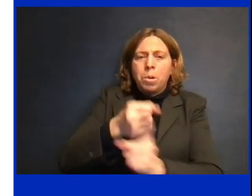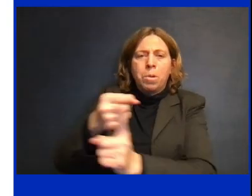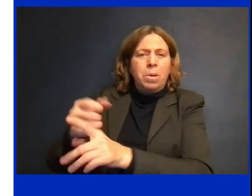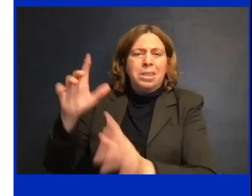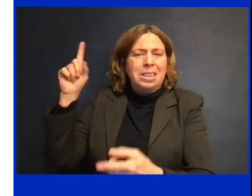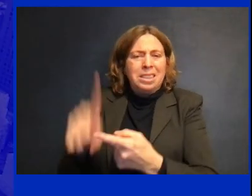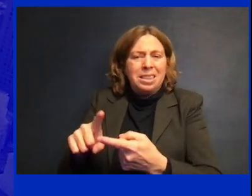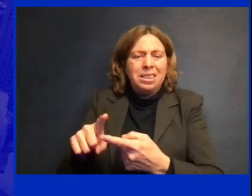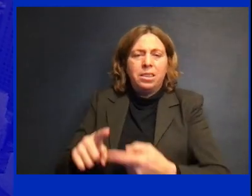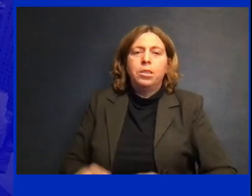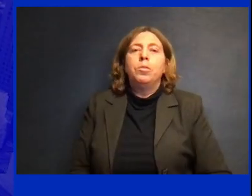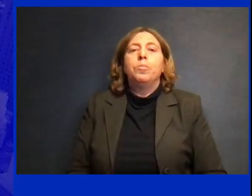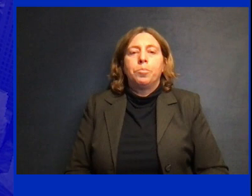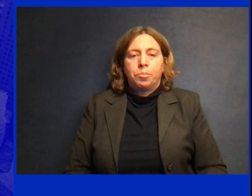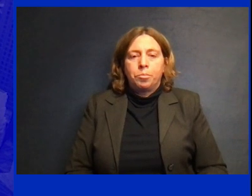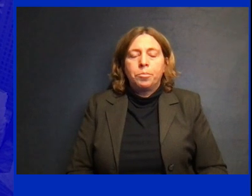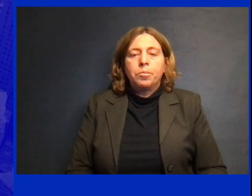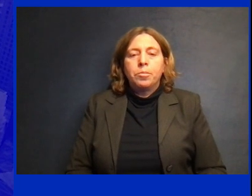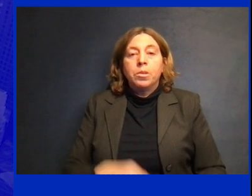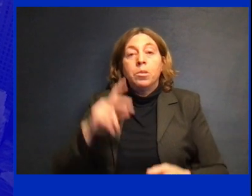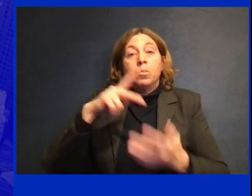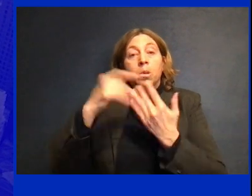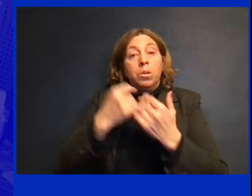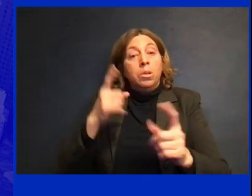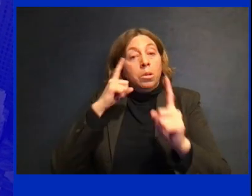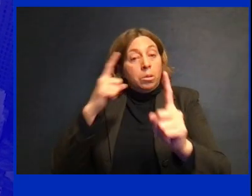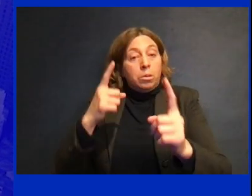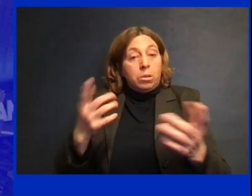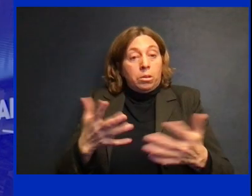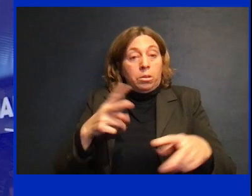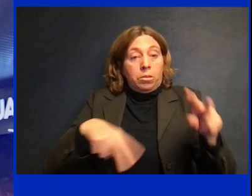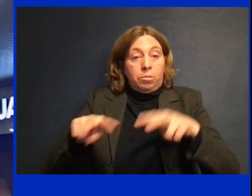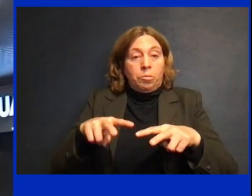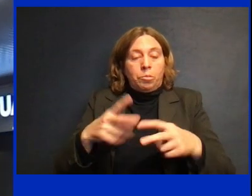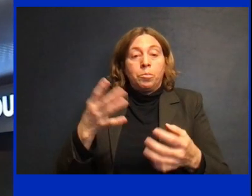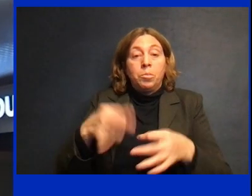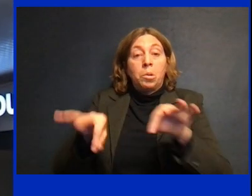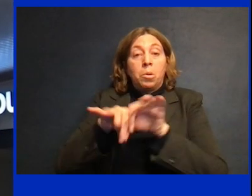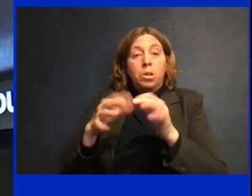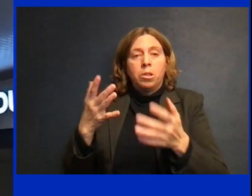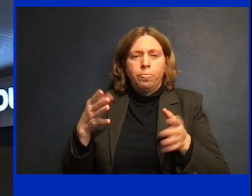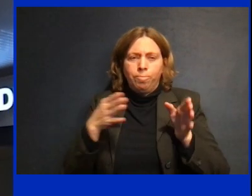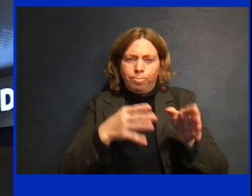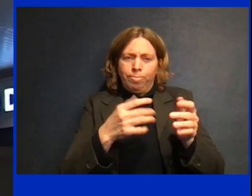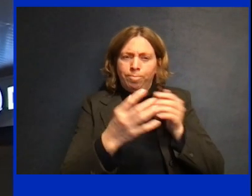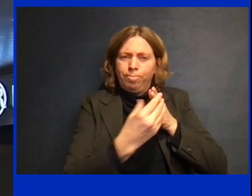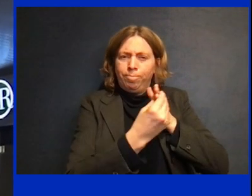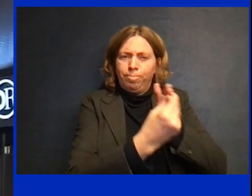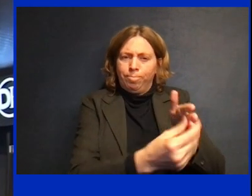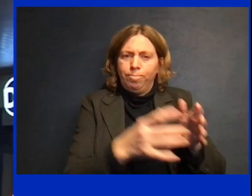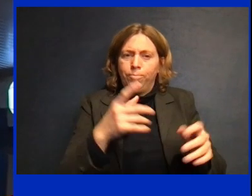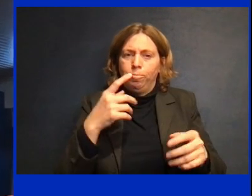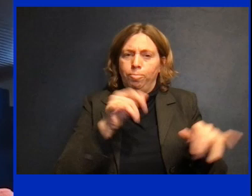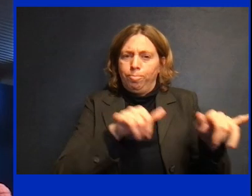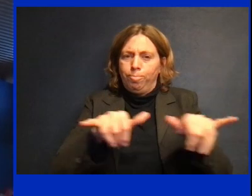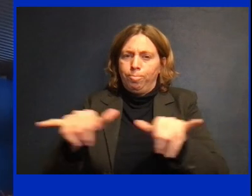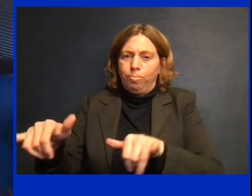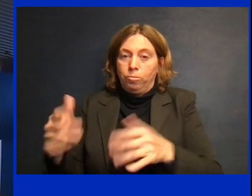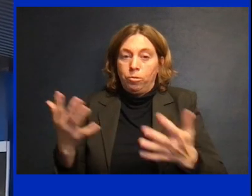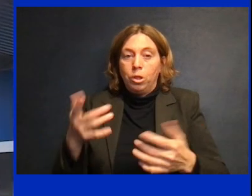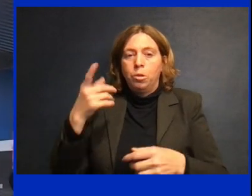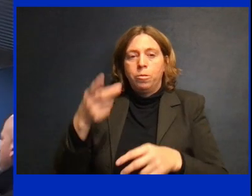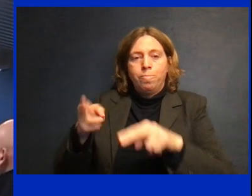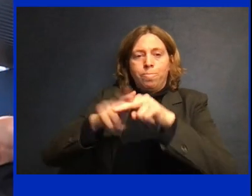environments. Project Objectives. An important guiding principle driving this project is the enhancement